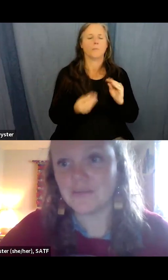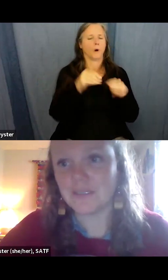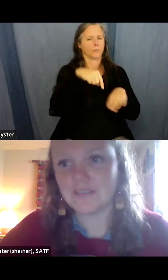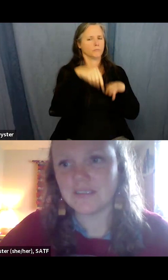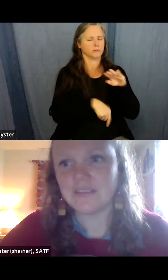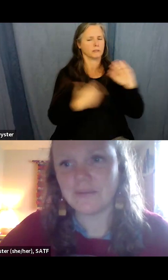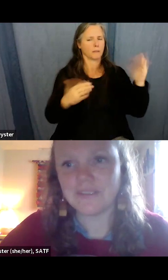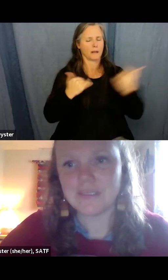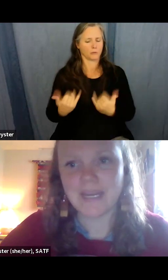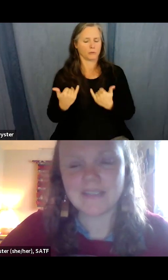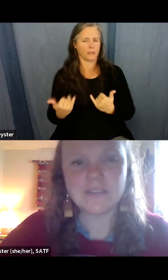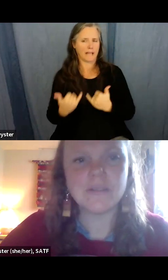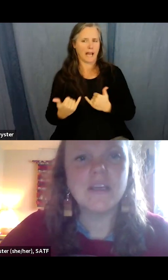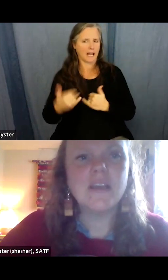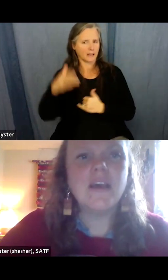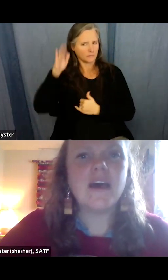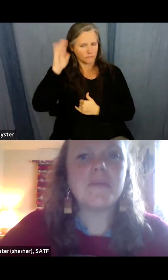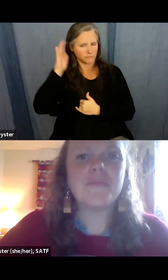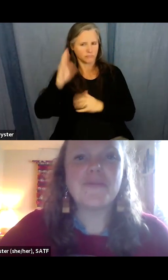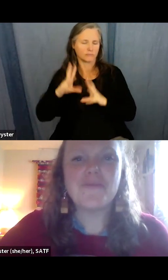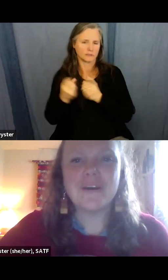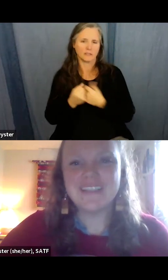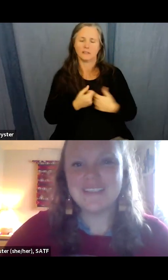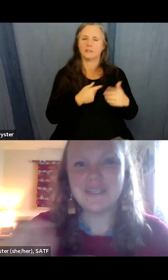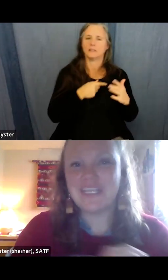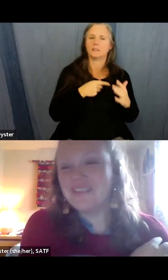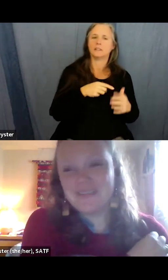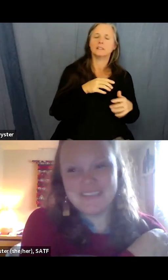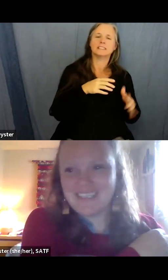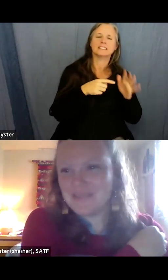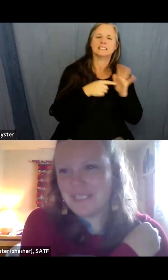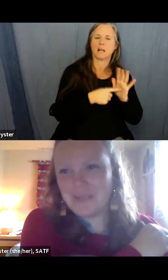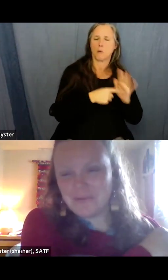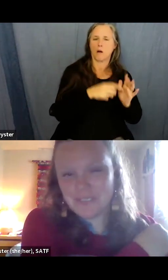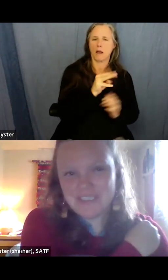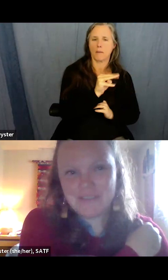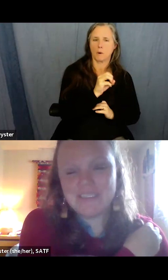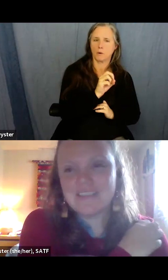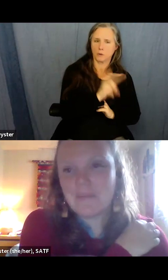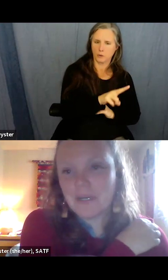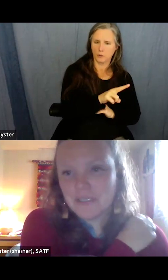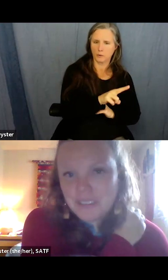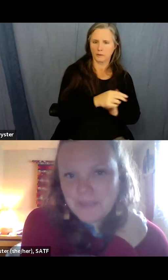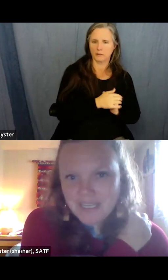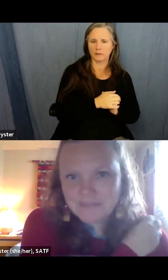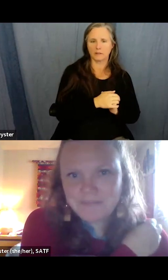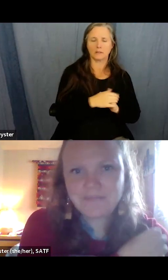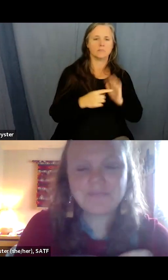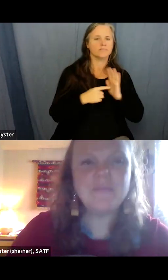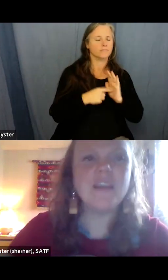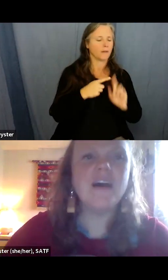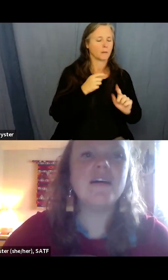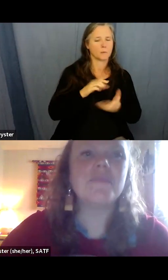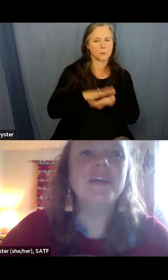have those as well to reference back to. One key resource, as we keep referring to, is that partnership guide.